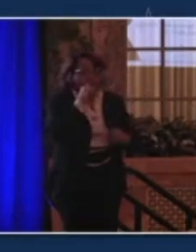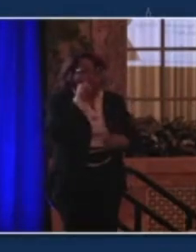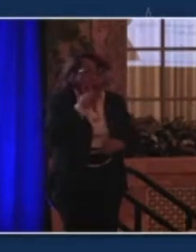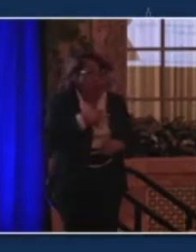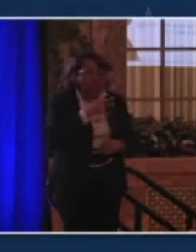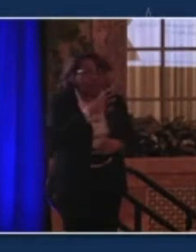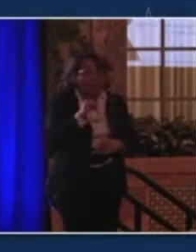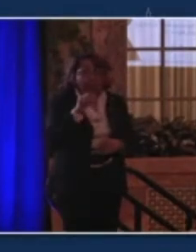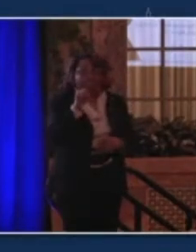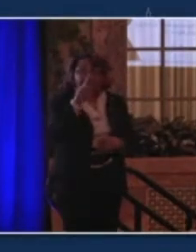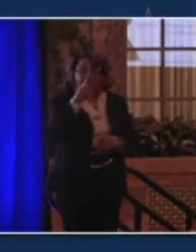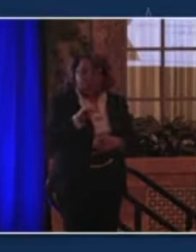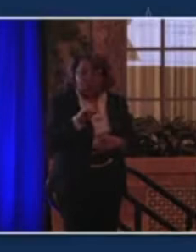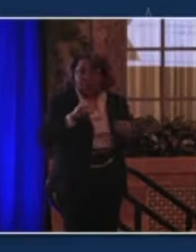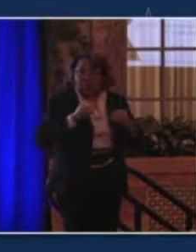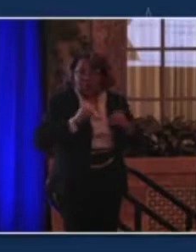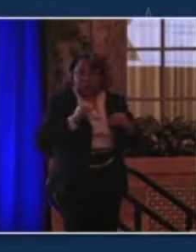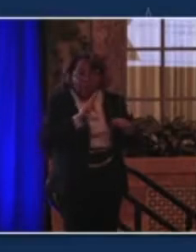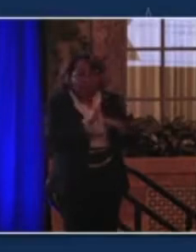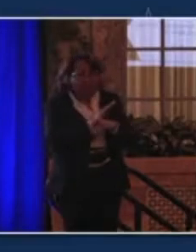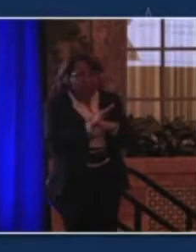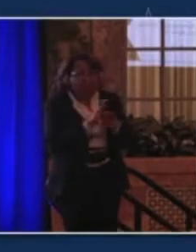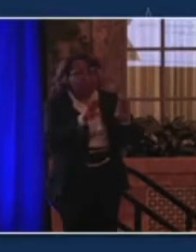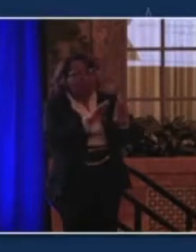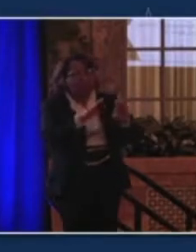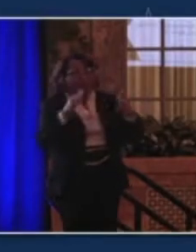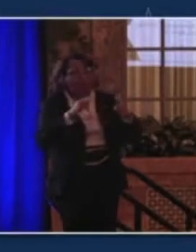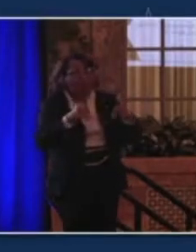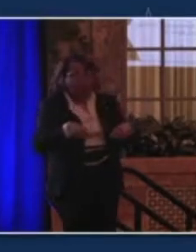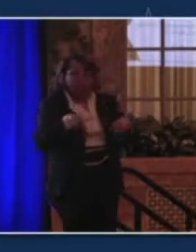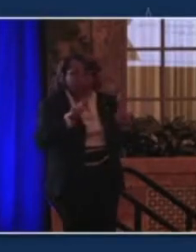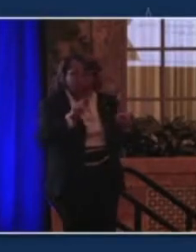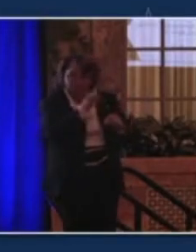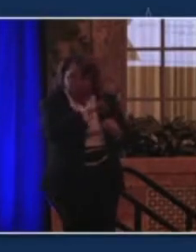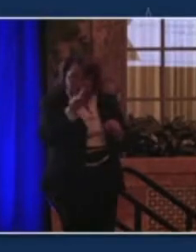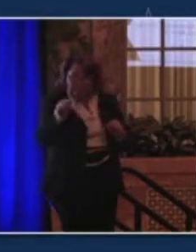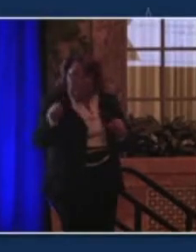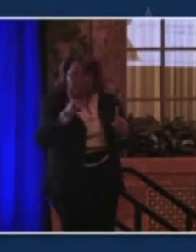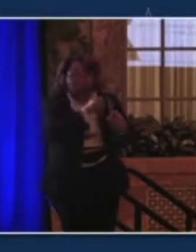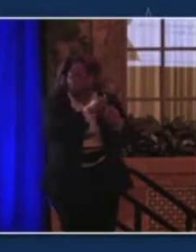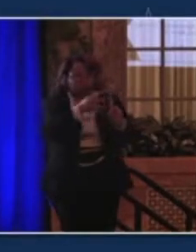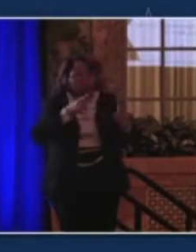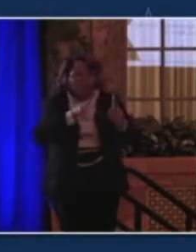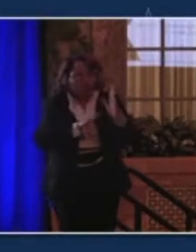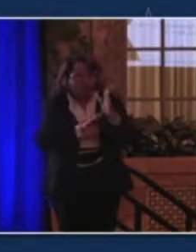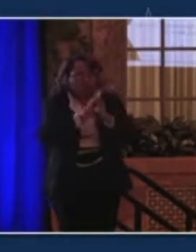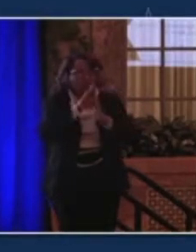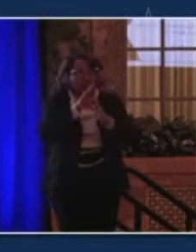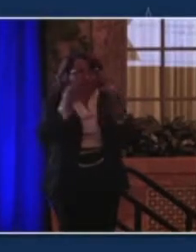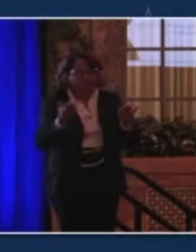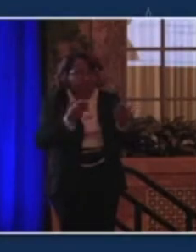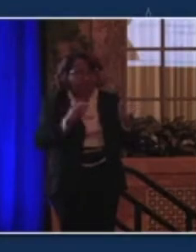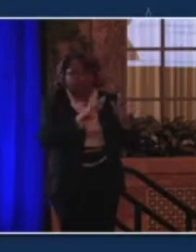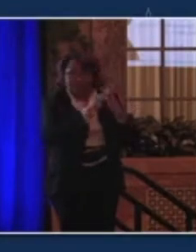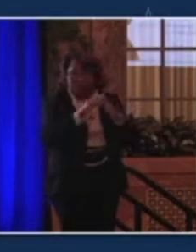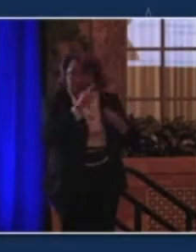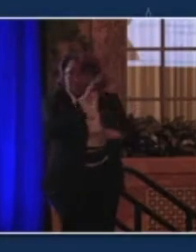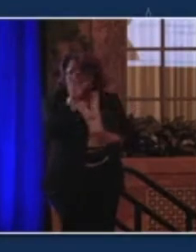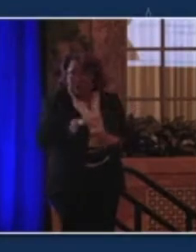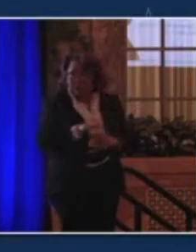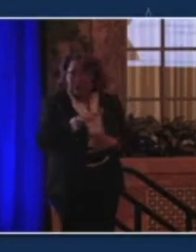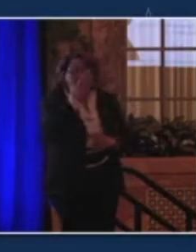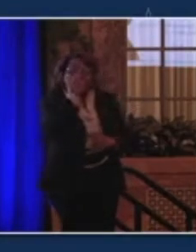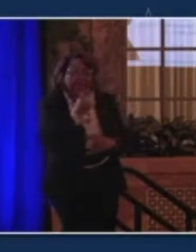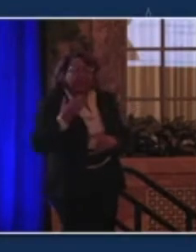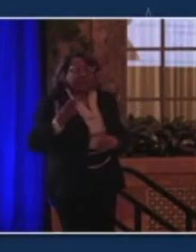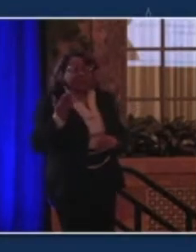and minority-owned businesses and opening up opportunities for them to grow and thrive in the city of Chicago. And because